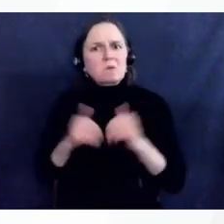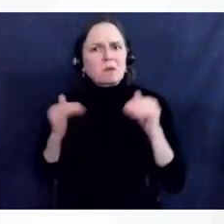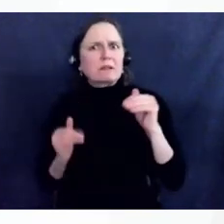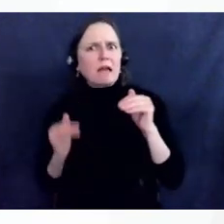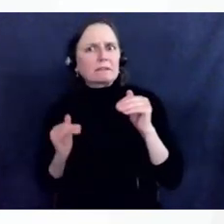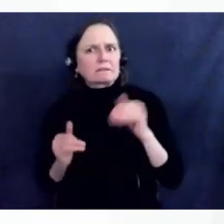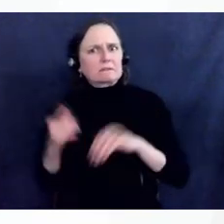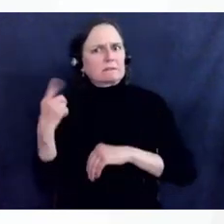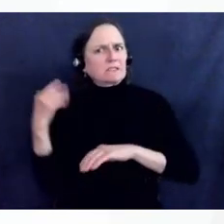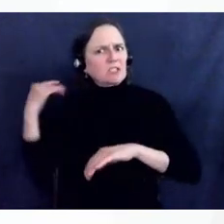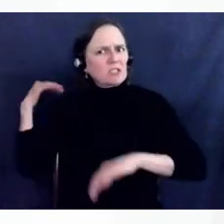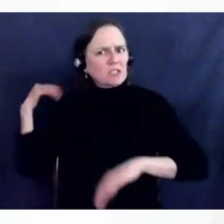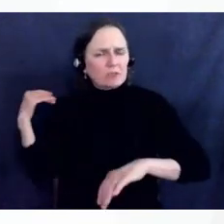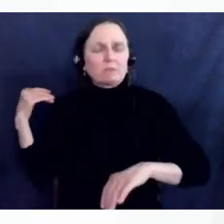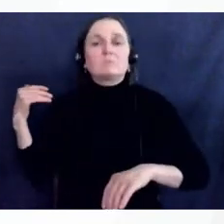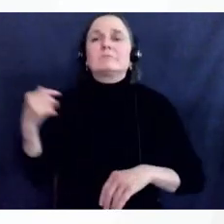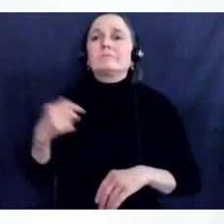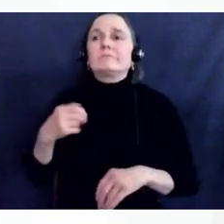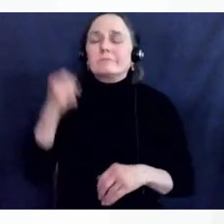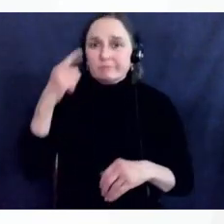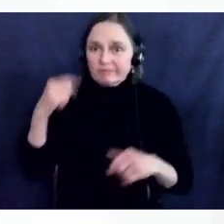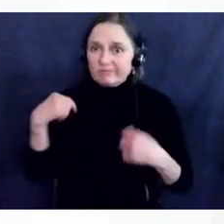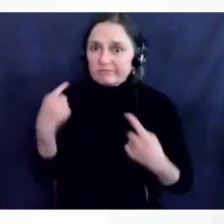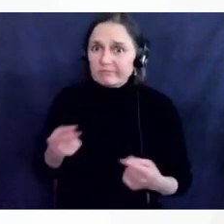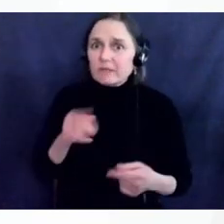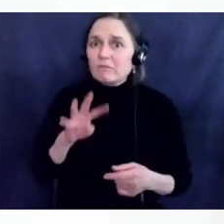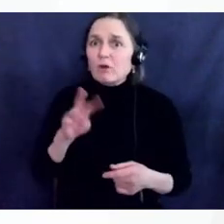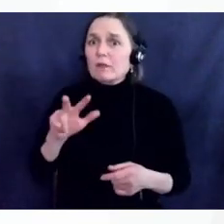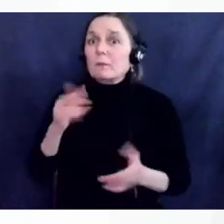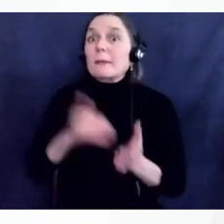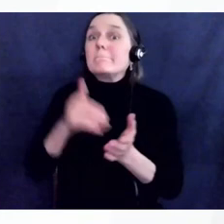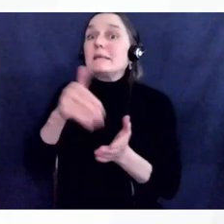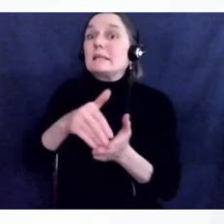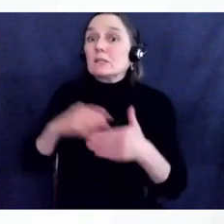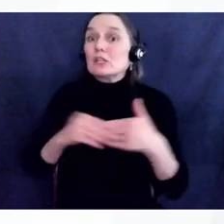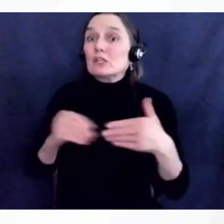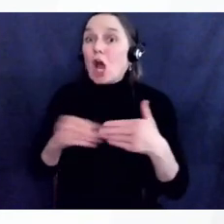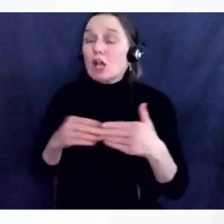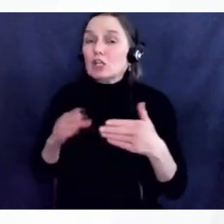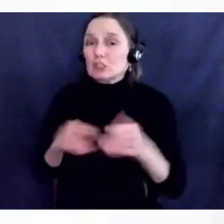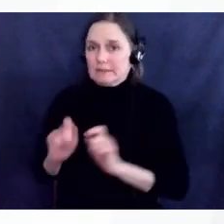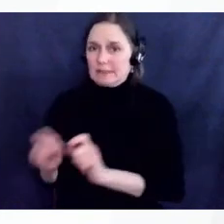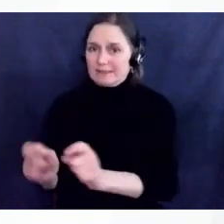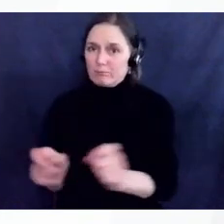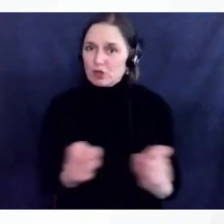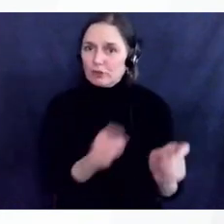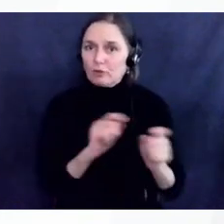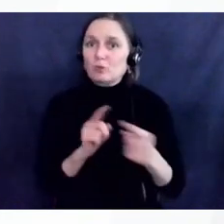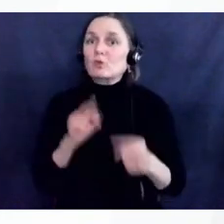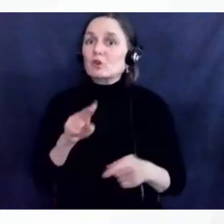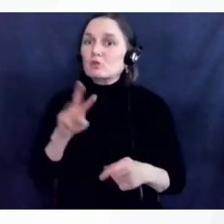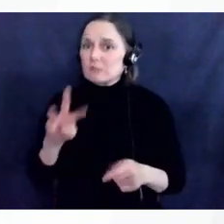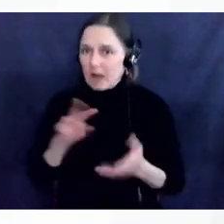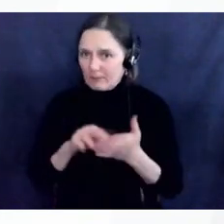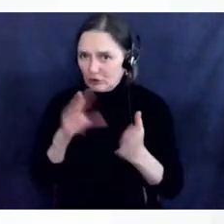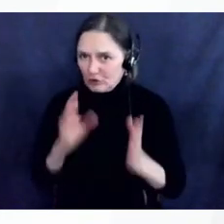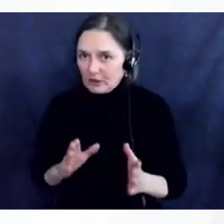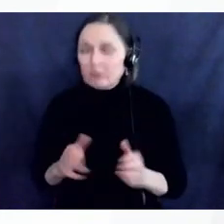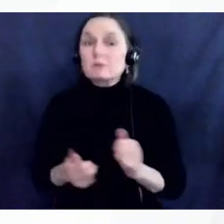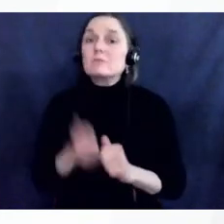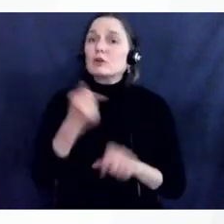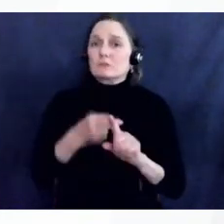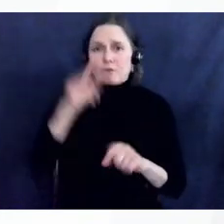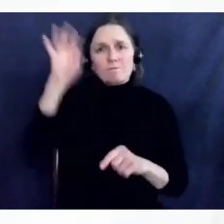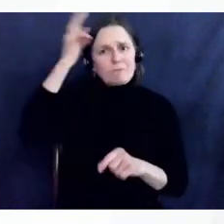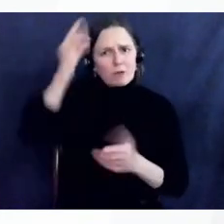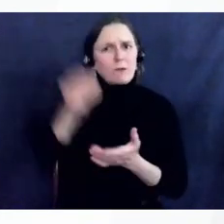been dispersed to more than 21,000 University of Washington students. Most of that is in federal funds, but a lot also comes